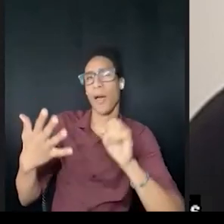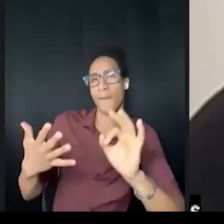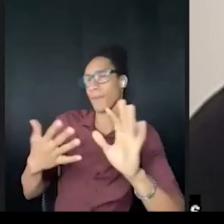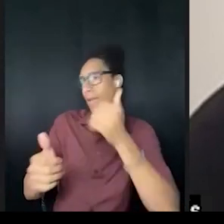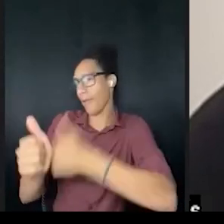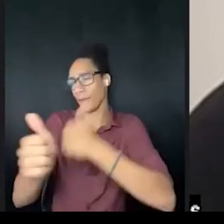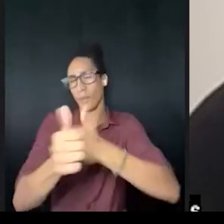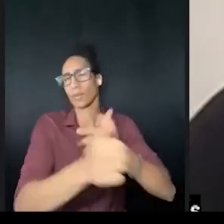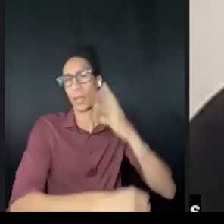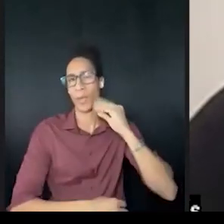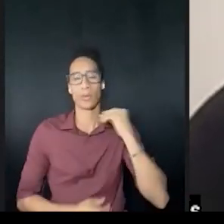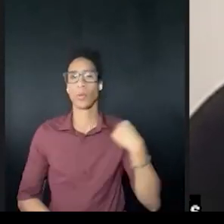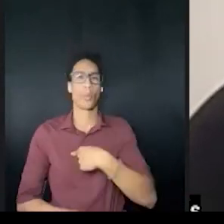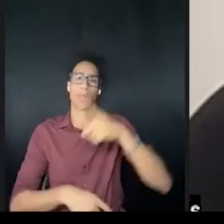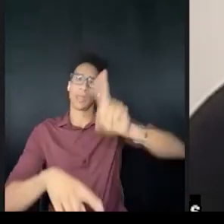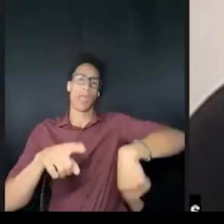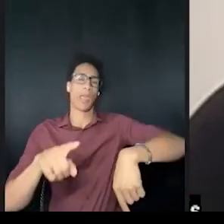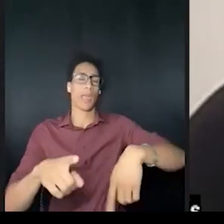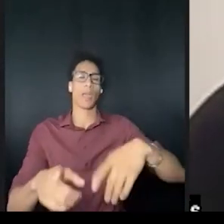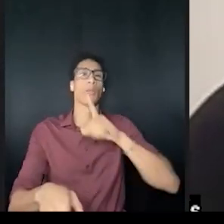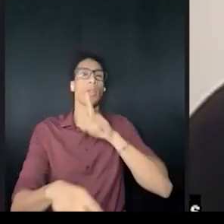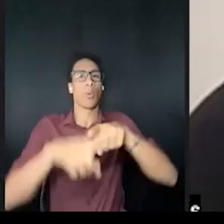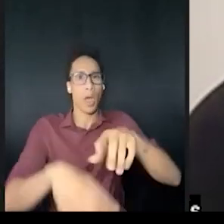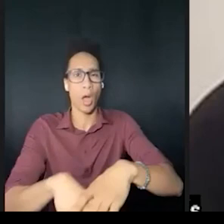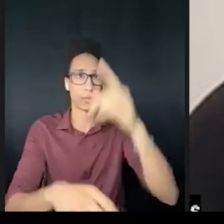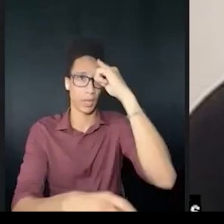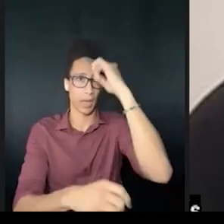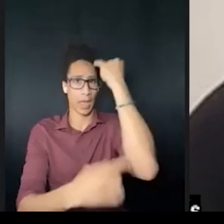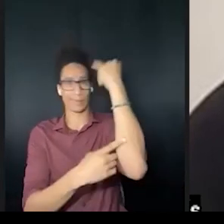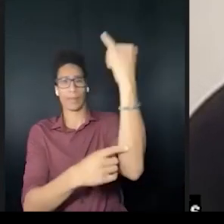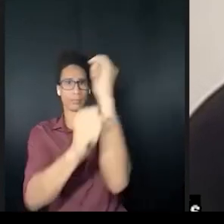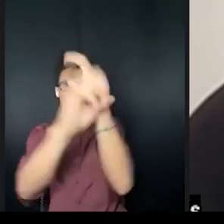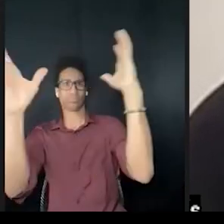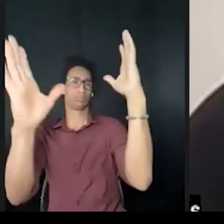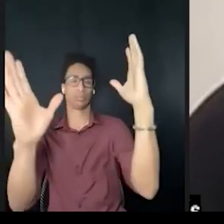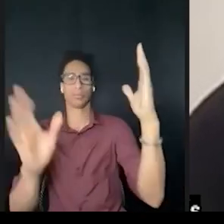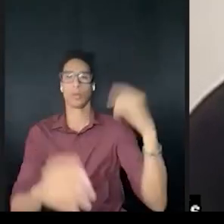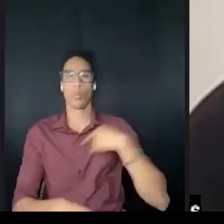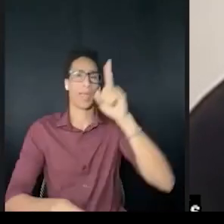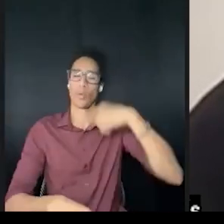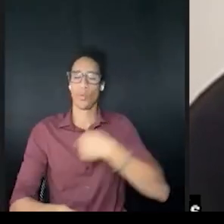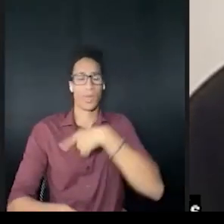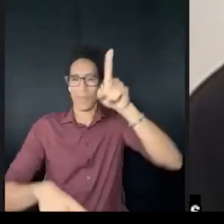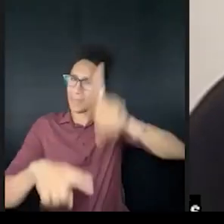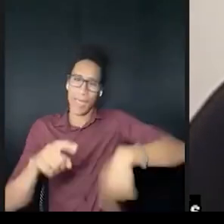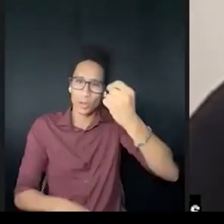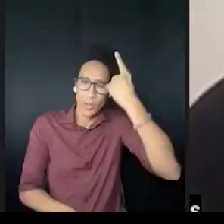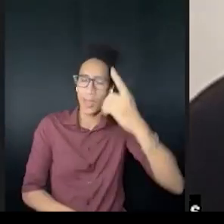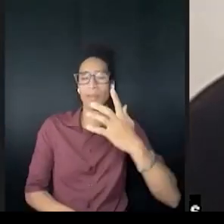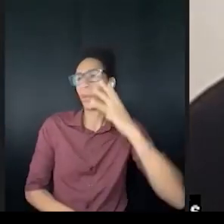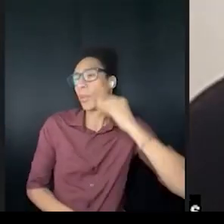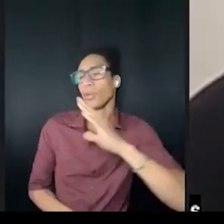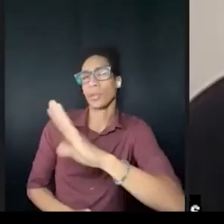what you brought, Chad, today, just in terms of, you know, the specifics of what it's like in